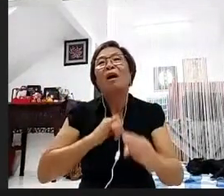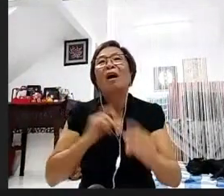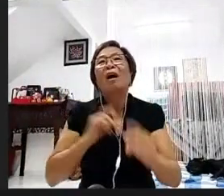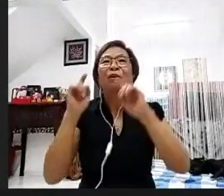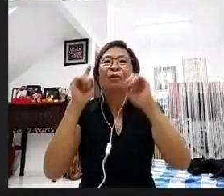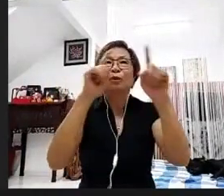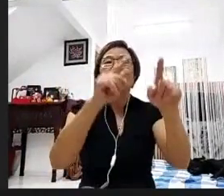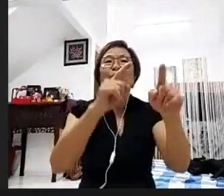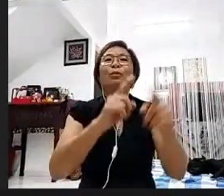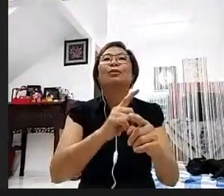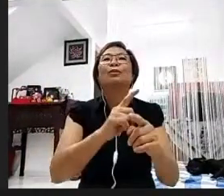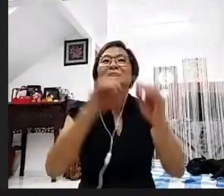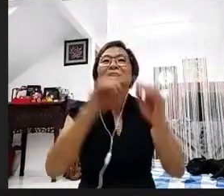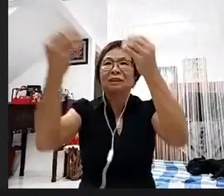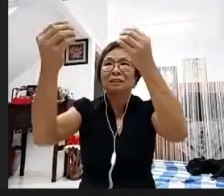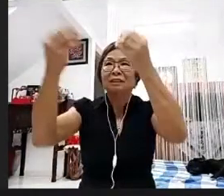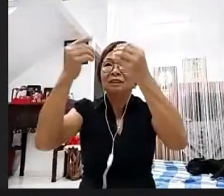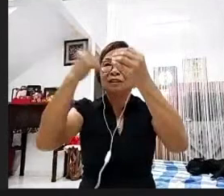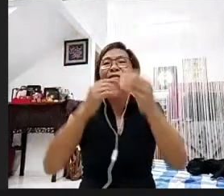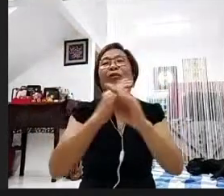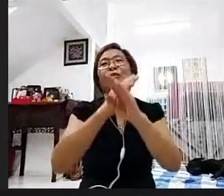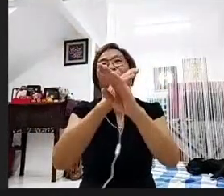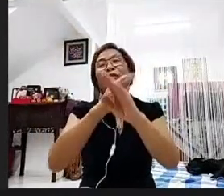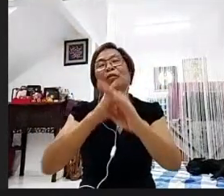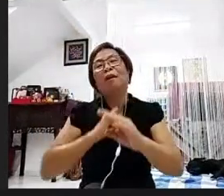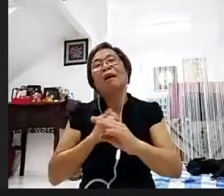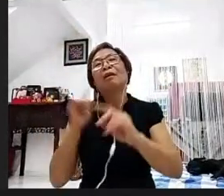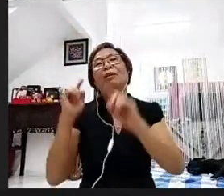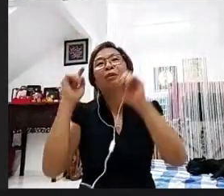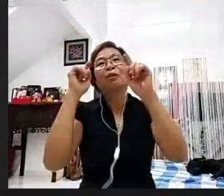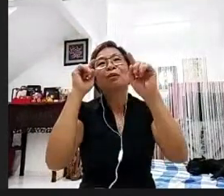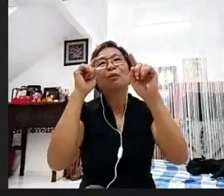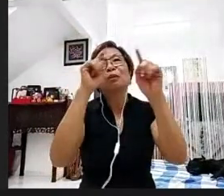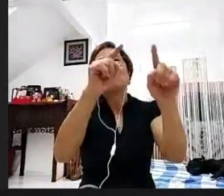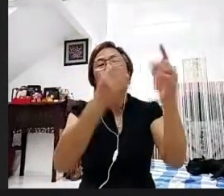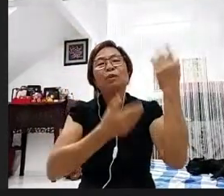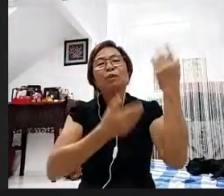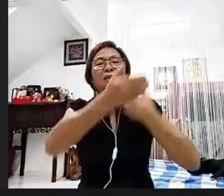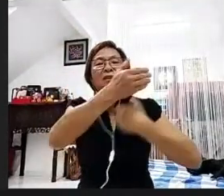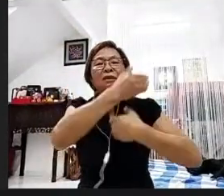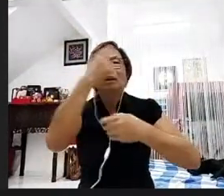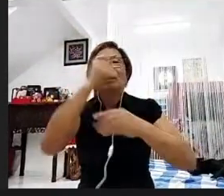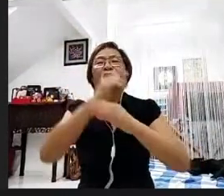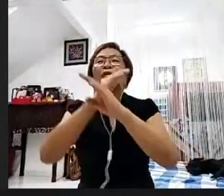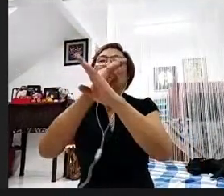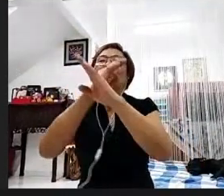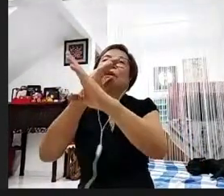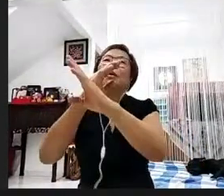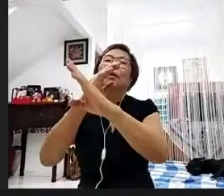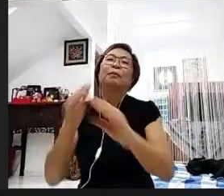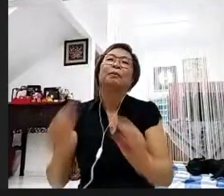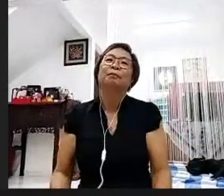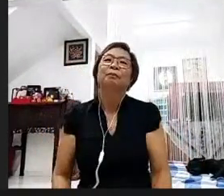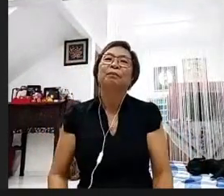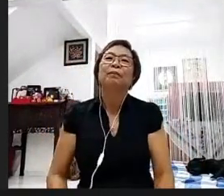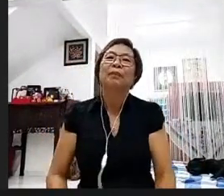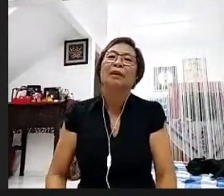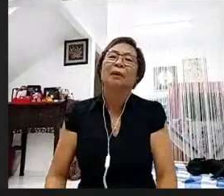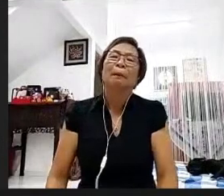sambuddhassa. Namo tassa bhagavato arahato